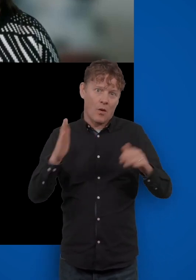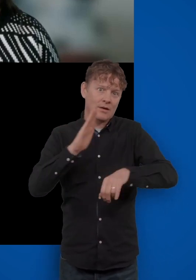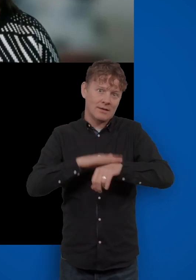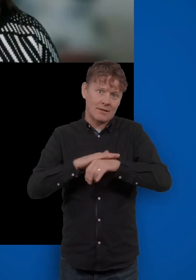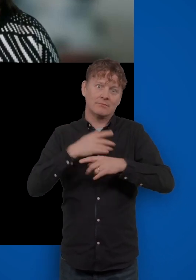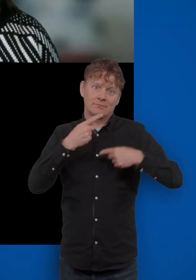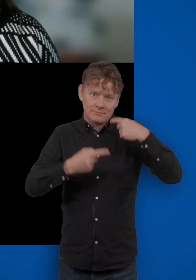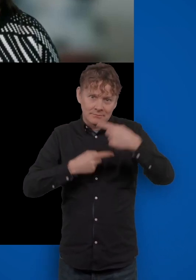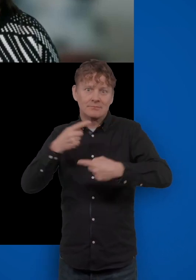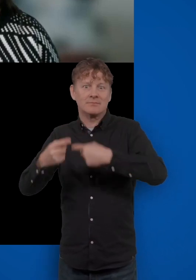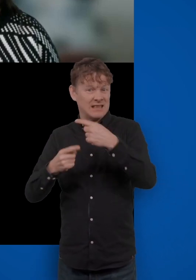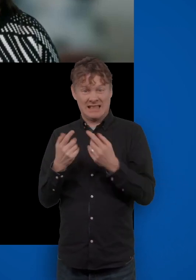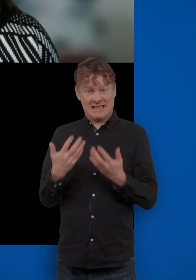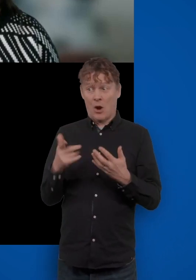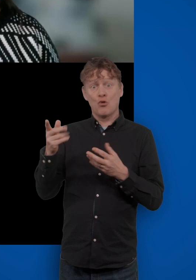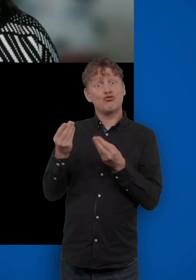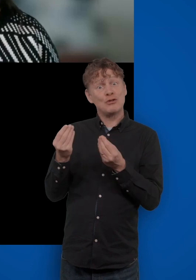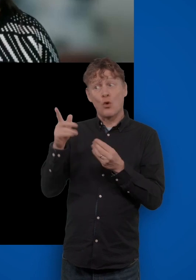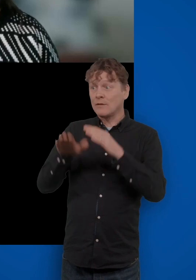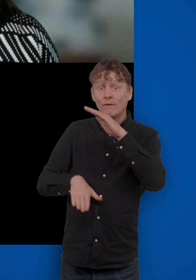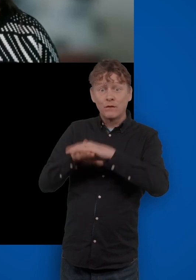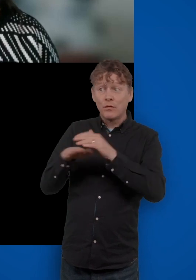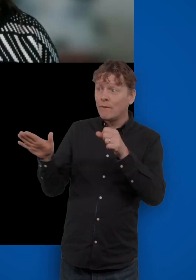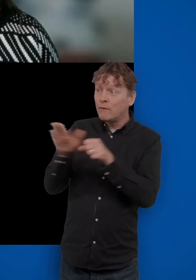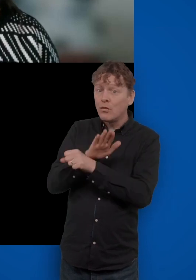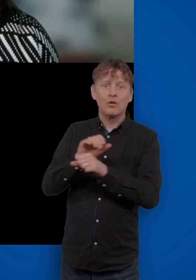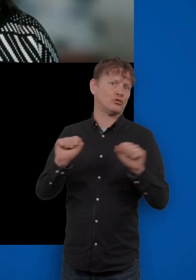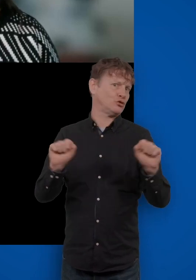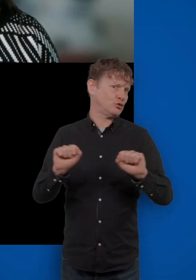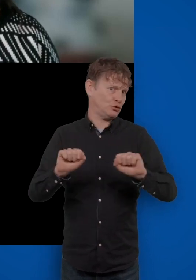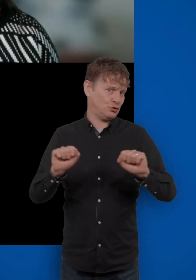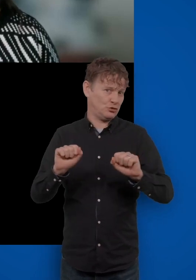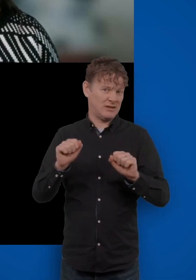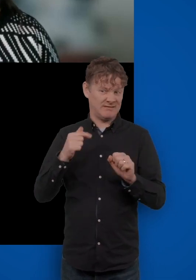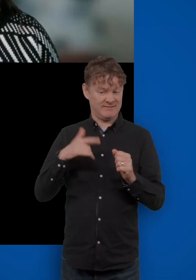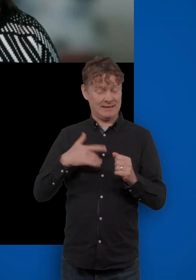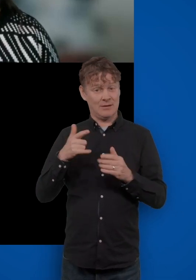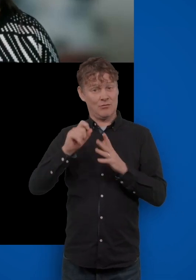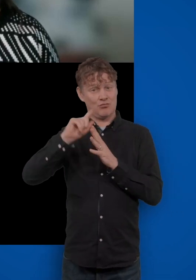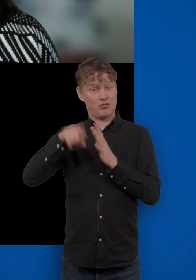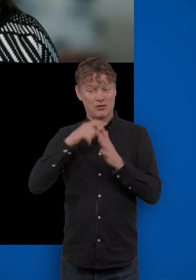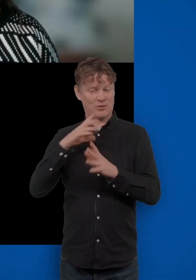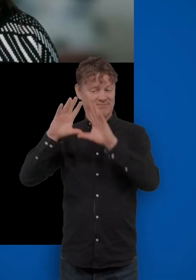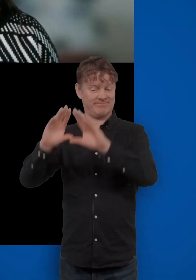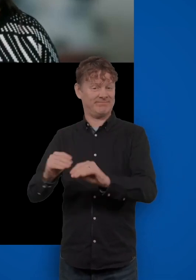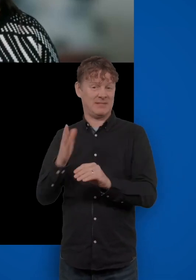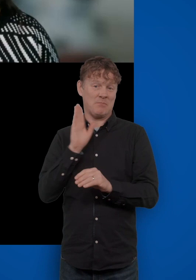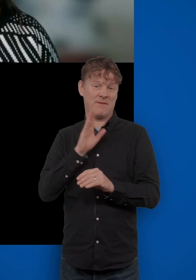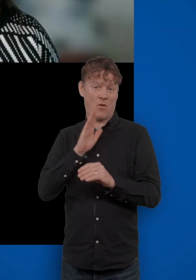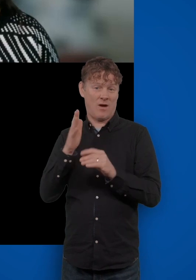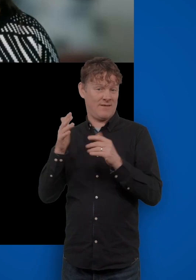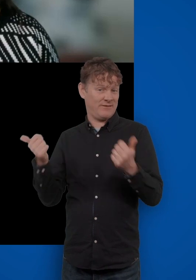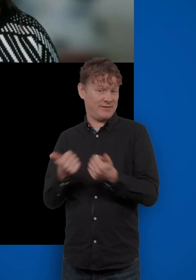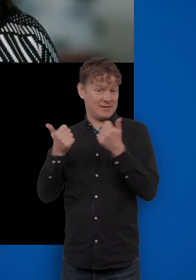it's the resource, and even now the resource is not as complete as I would like it to be, and we'll probably run out of time before that gets